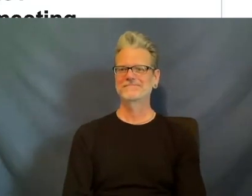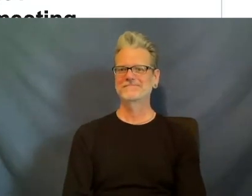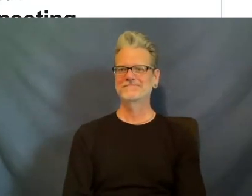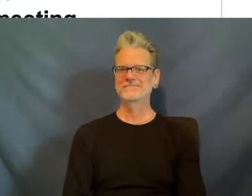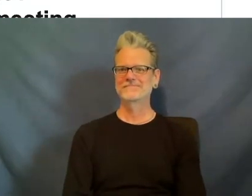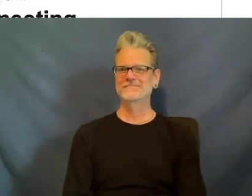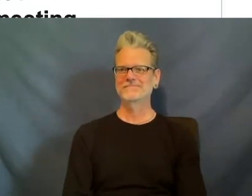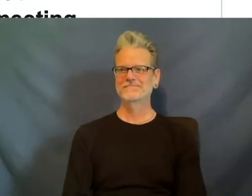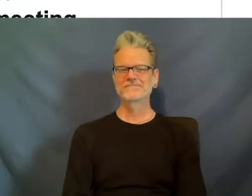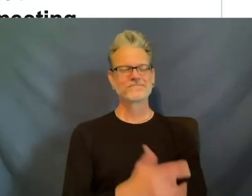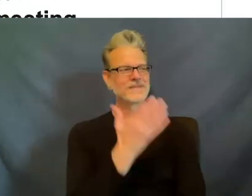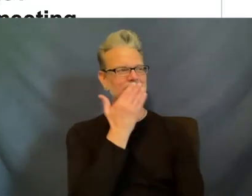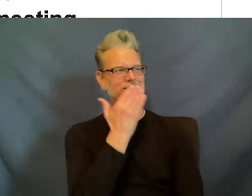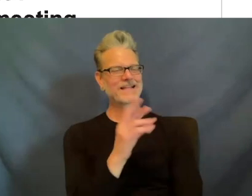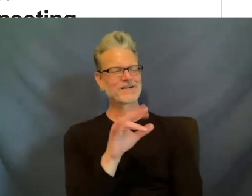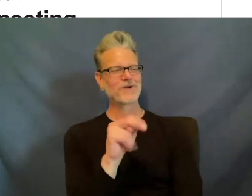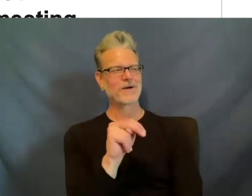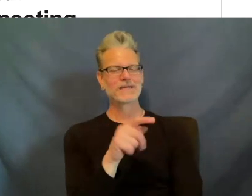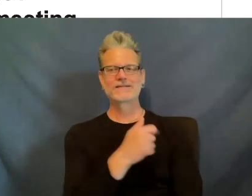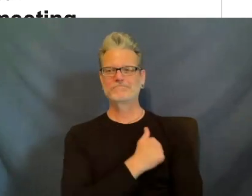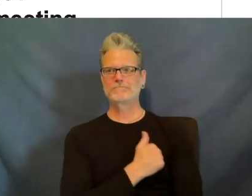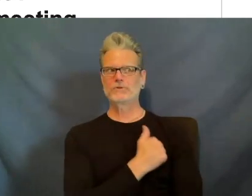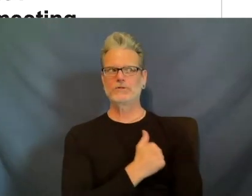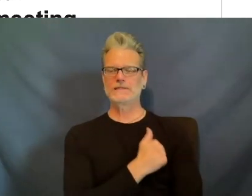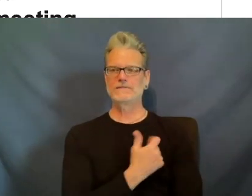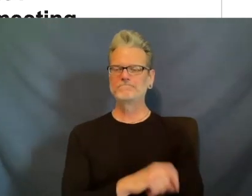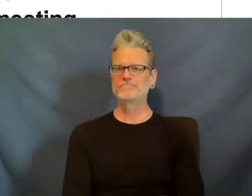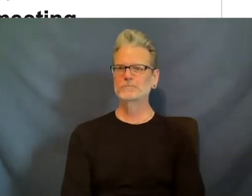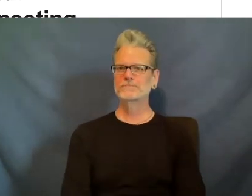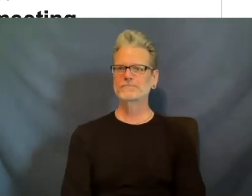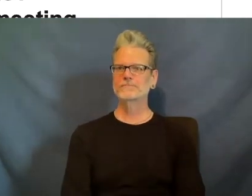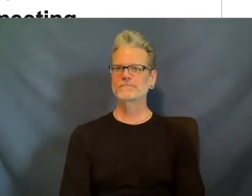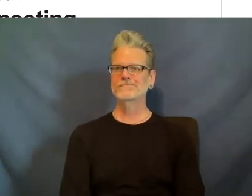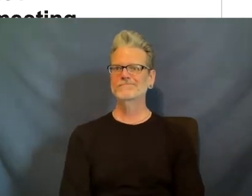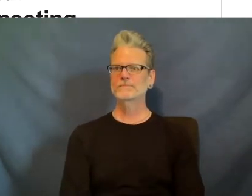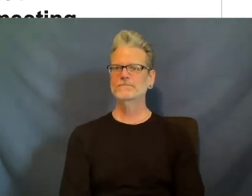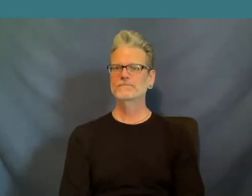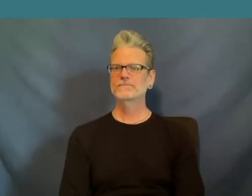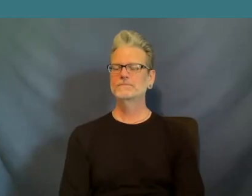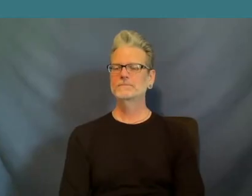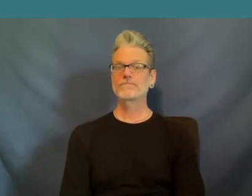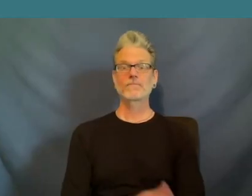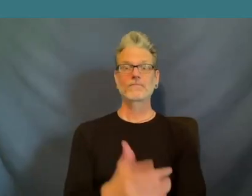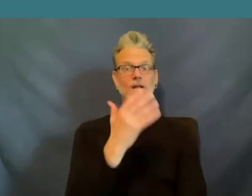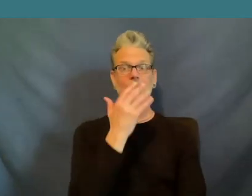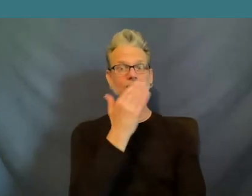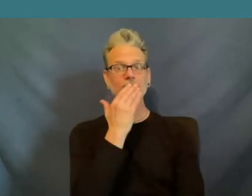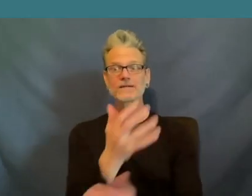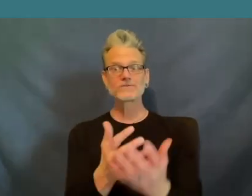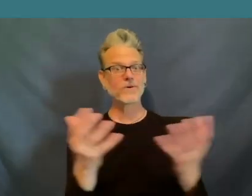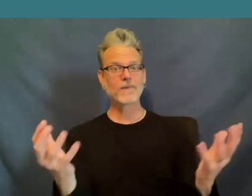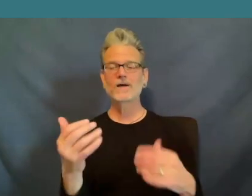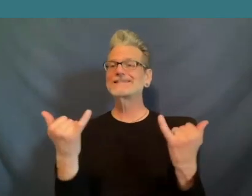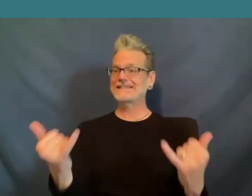Thanks, Robin. Sorry to advance the slide a little bit on you. But this is great. Thank you so much. We're now going